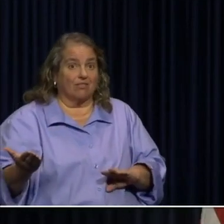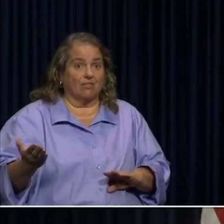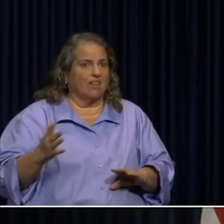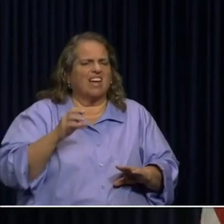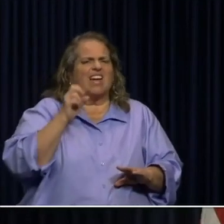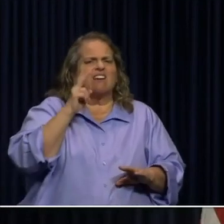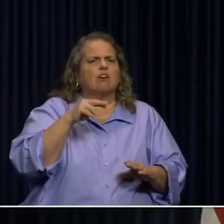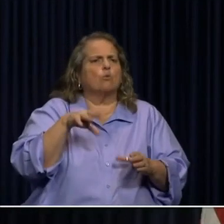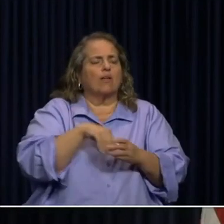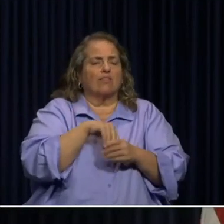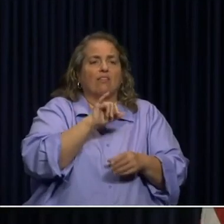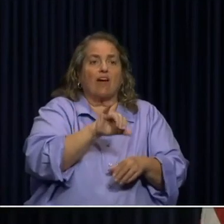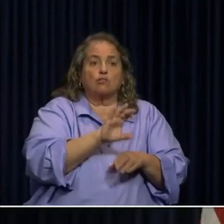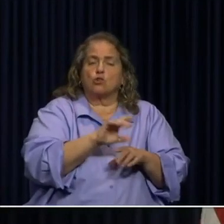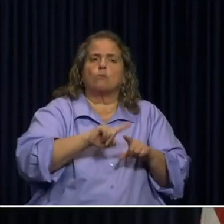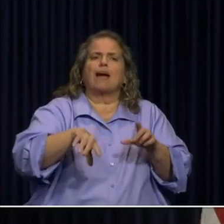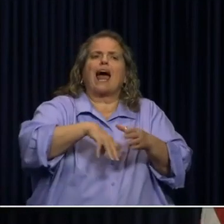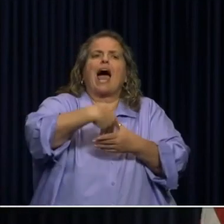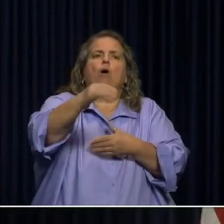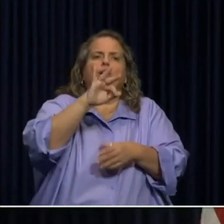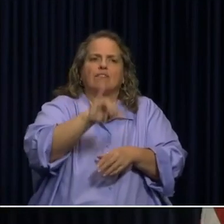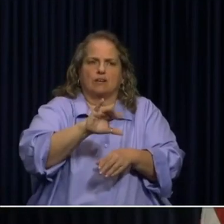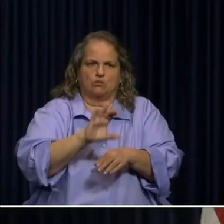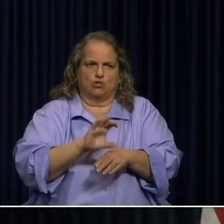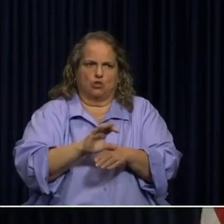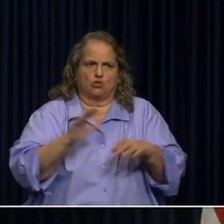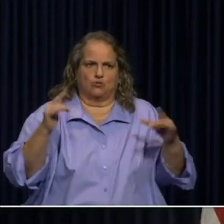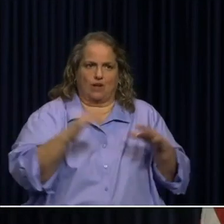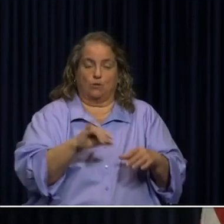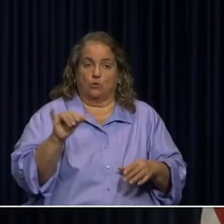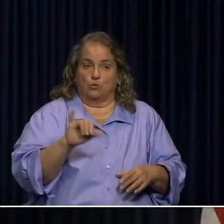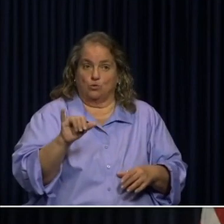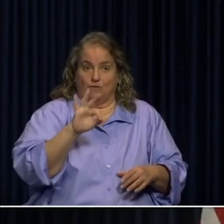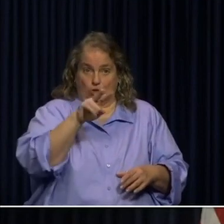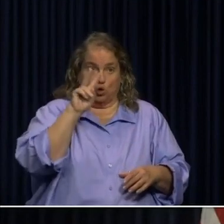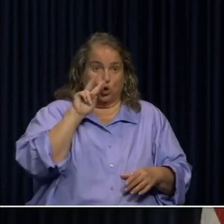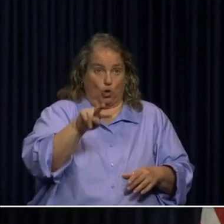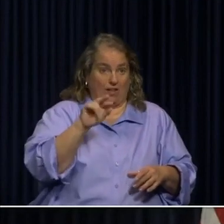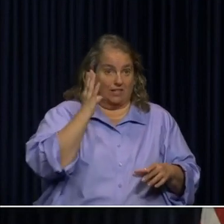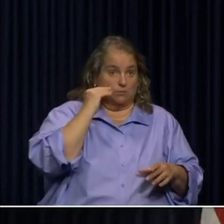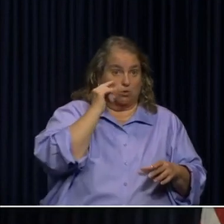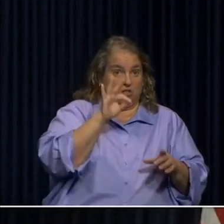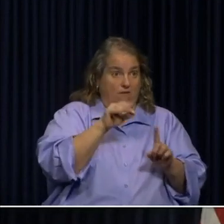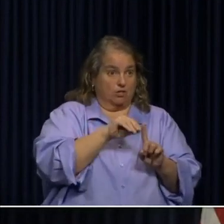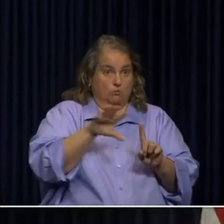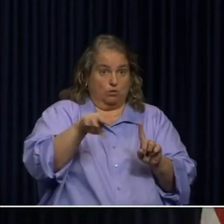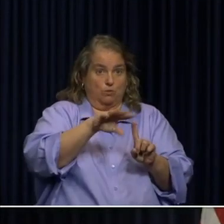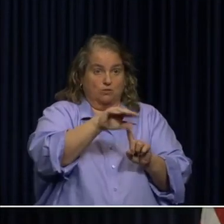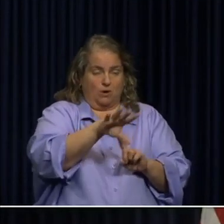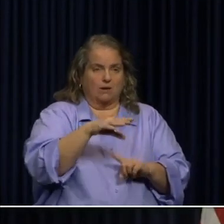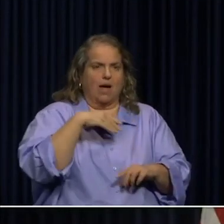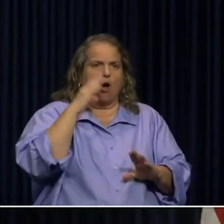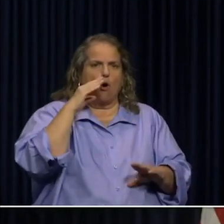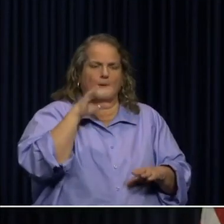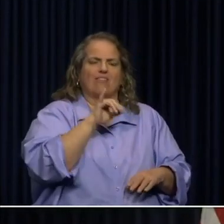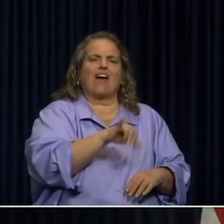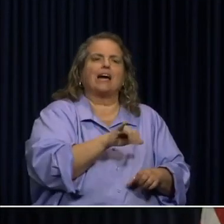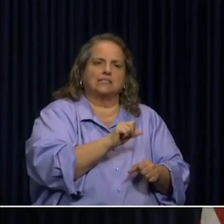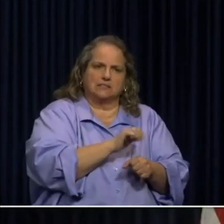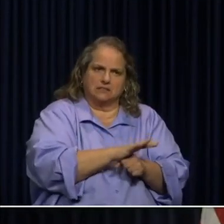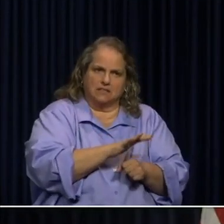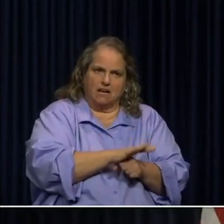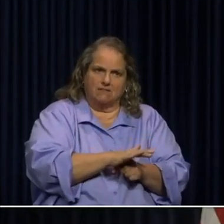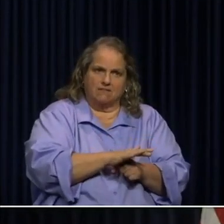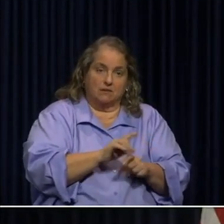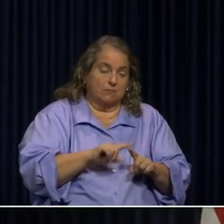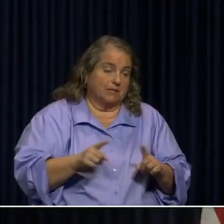that congregation but outside of it as you look at the experience that we've seen. My hope is that step would be enough,